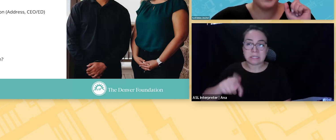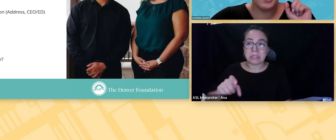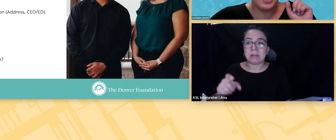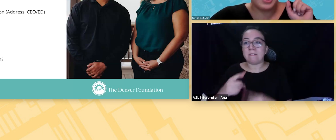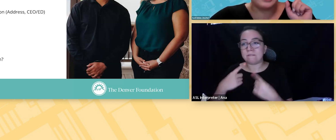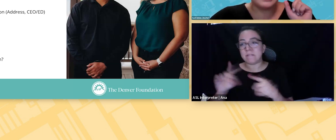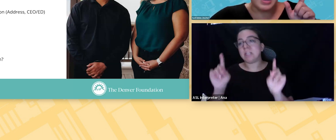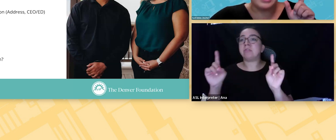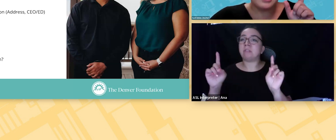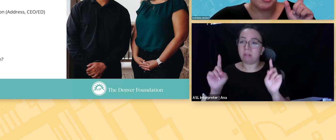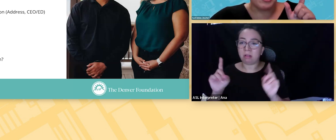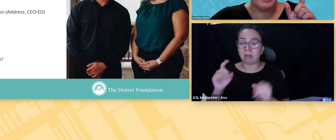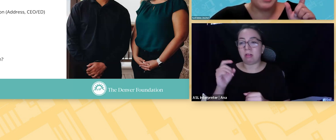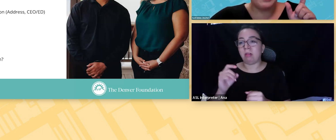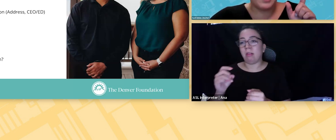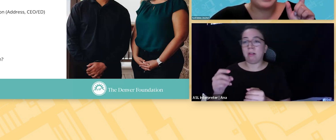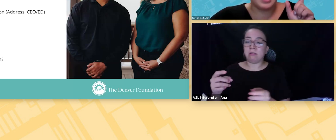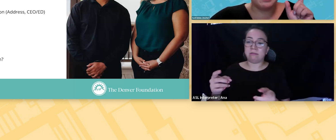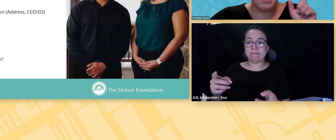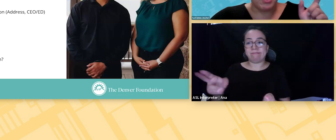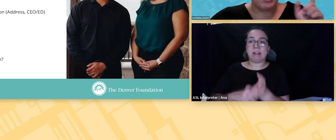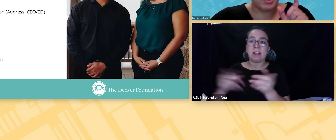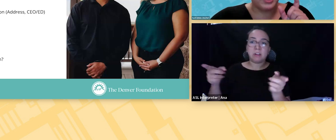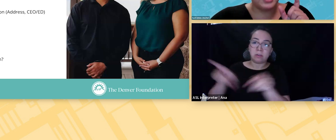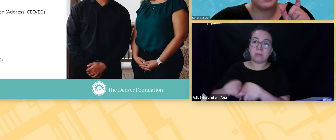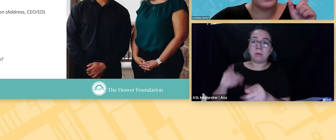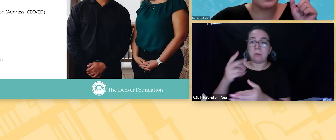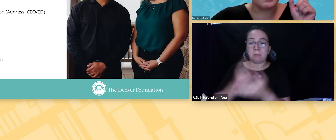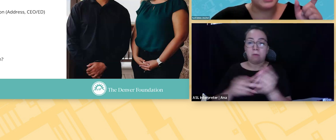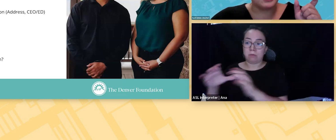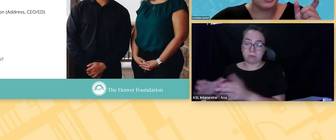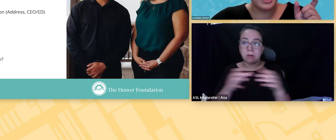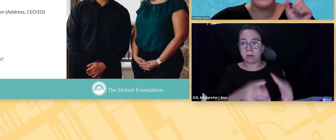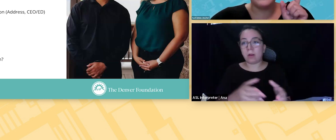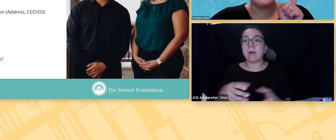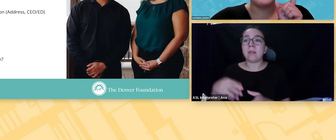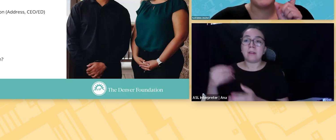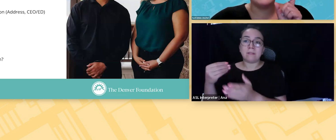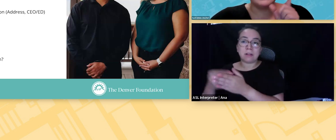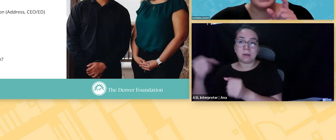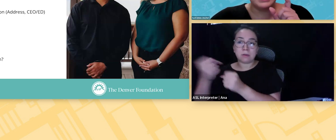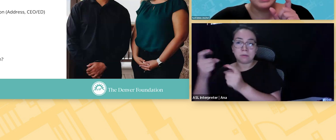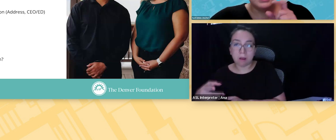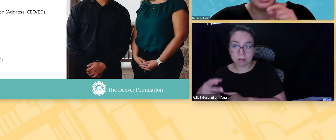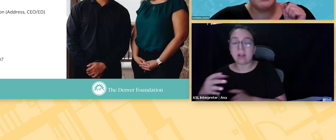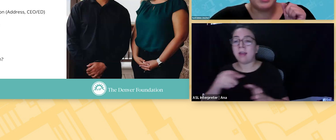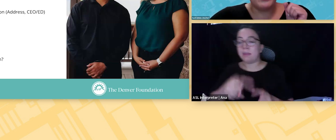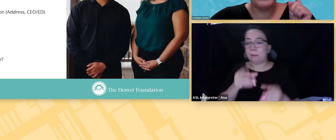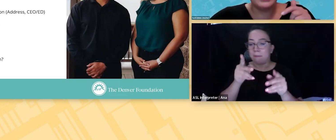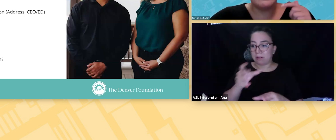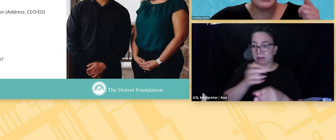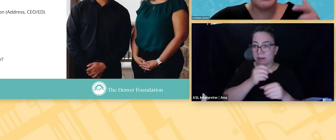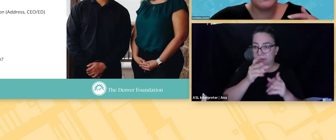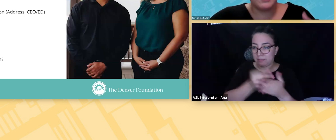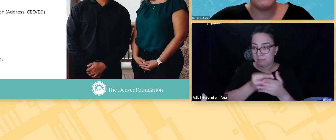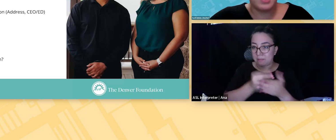official signed agreement that's signed by both parties, the fiscal sponsor and the fiscal sponsee. And we will